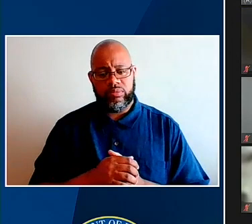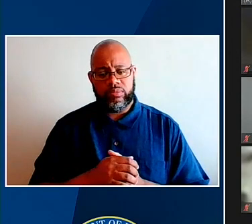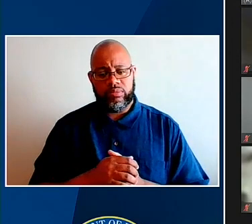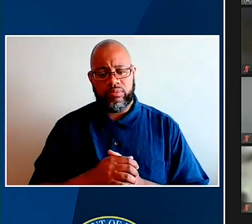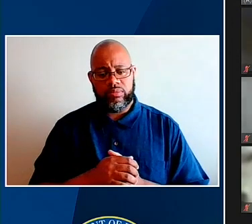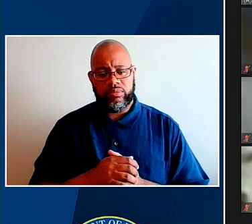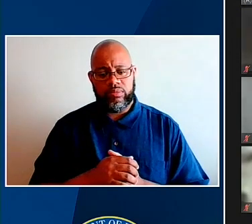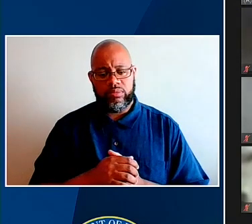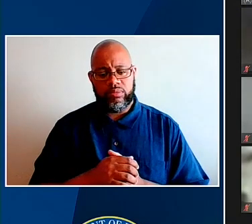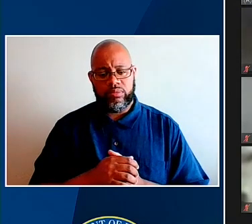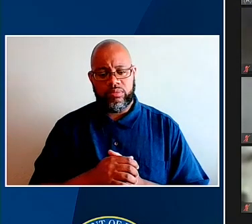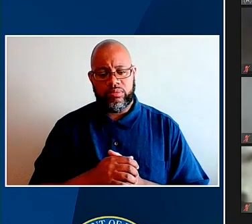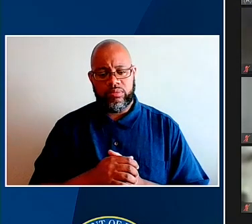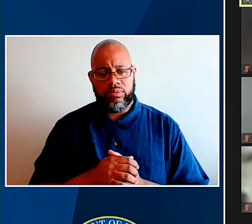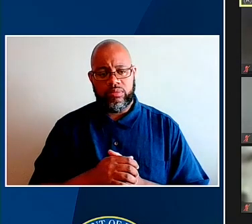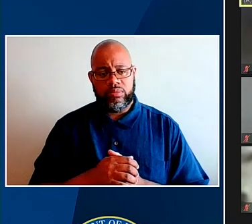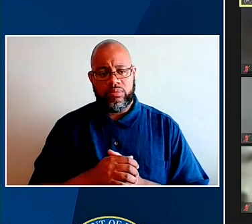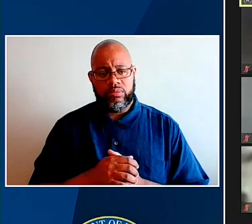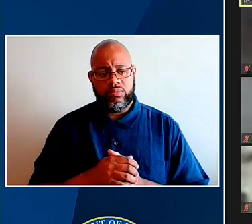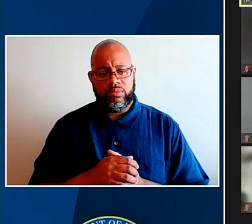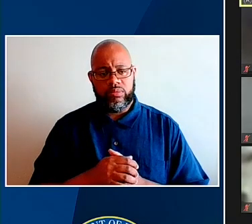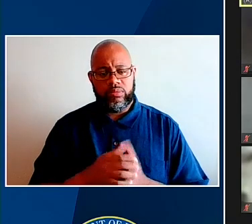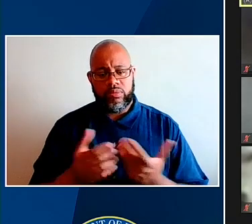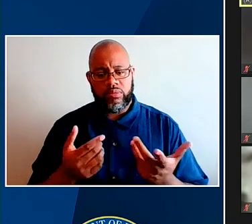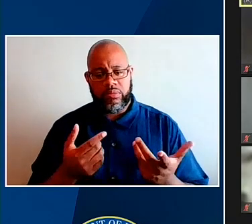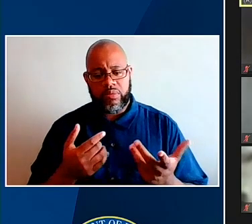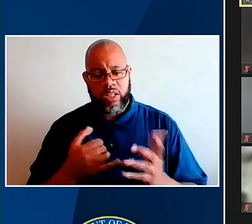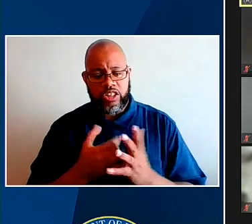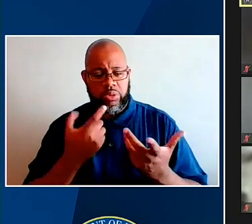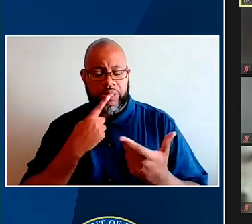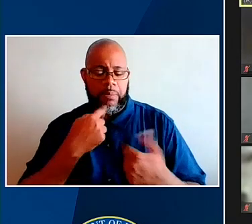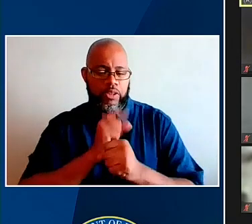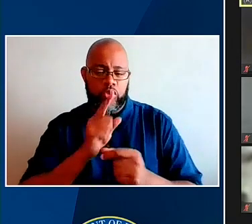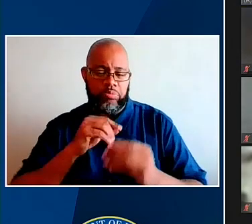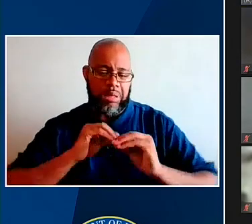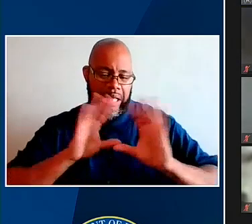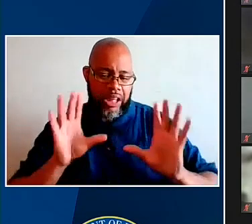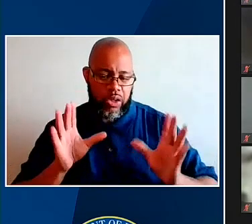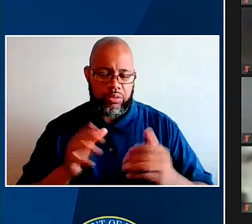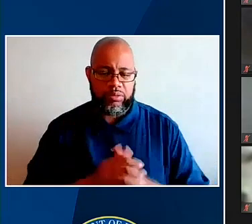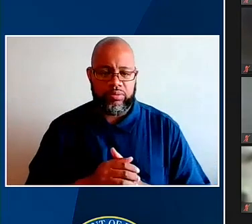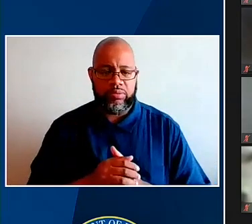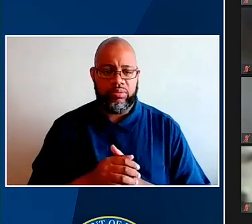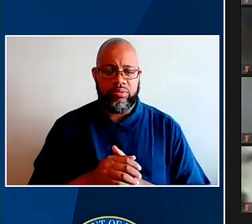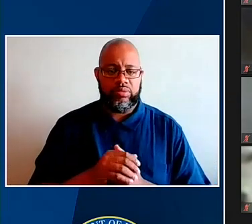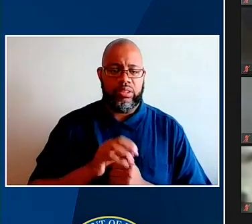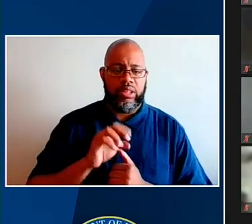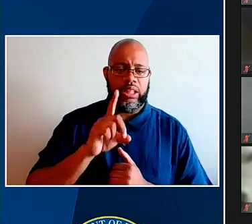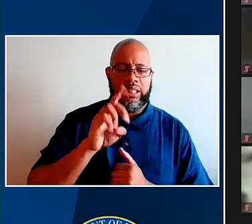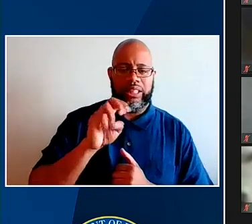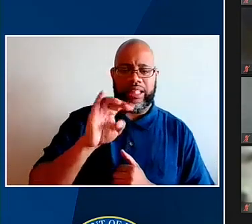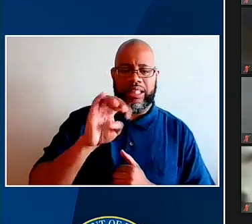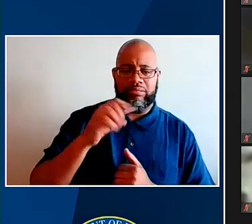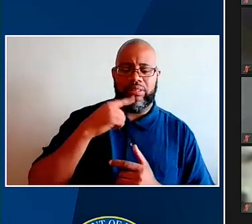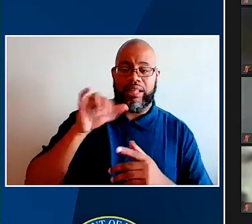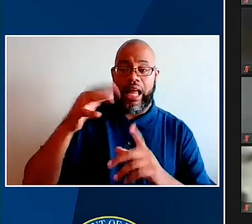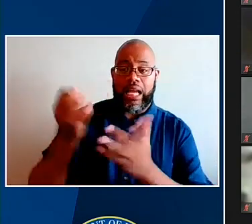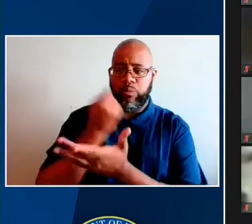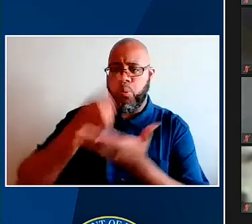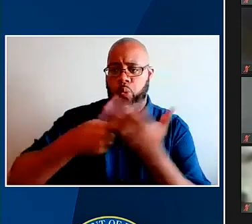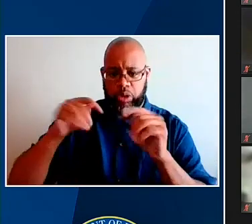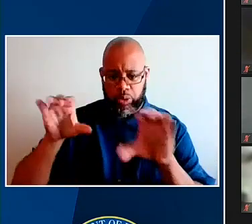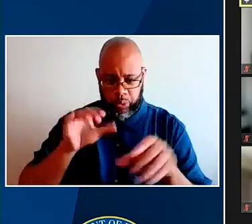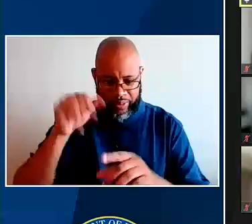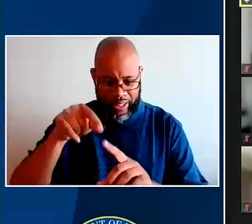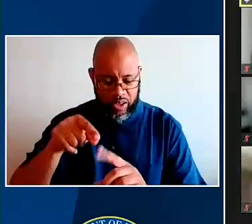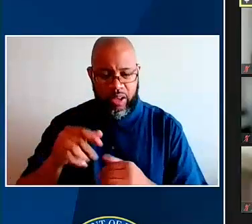really strongly about it. Just like anything we can do. I think that captures what we're trying to do here.